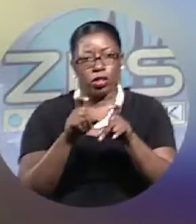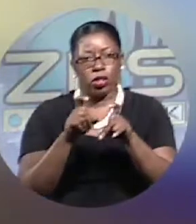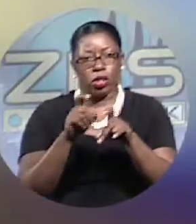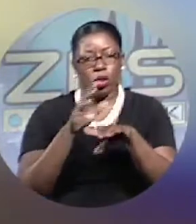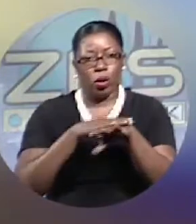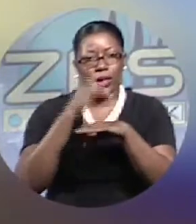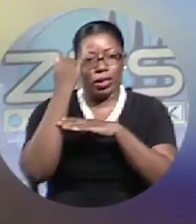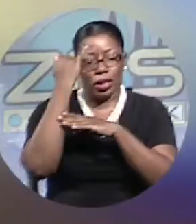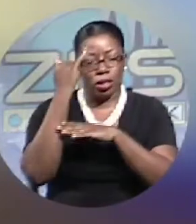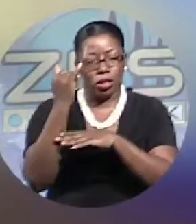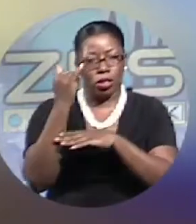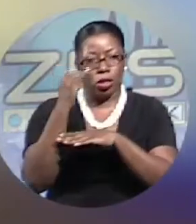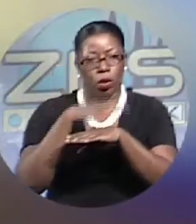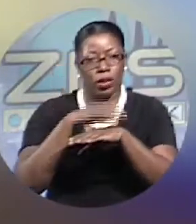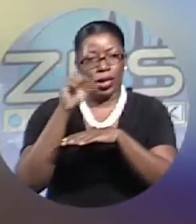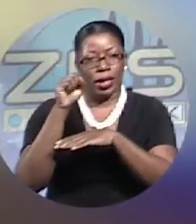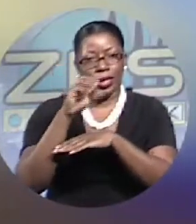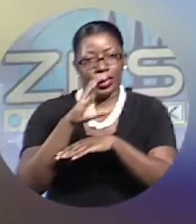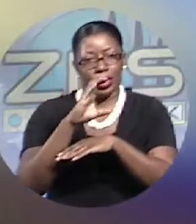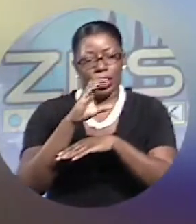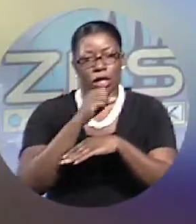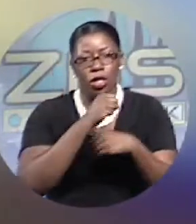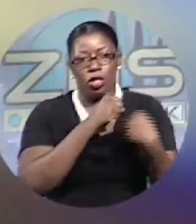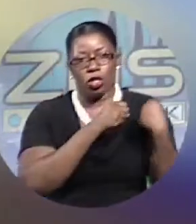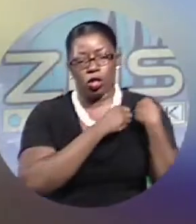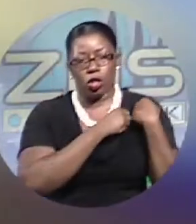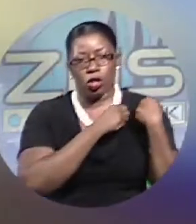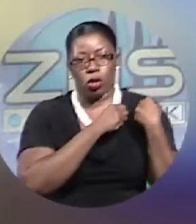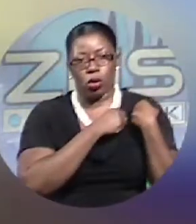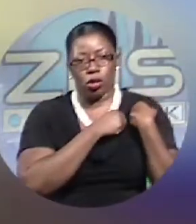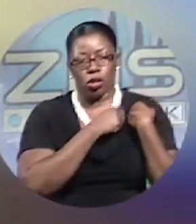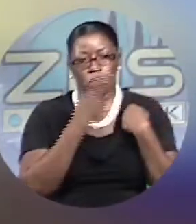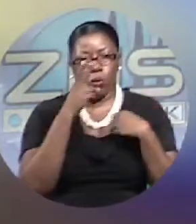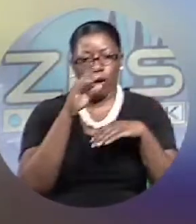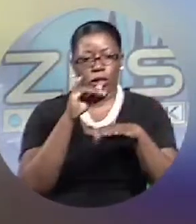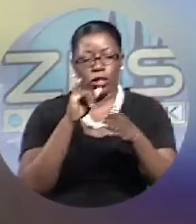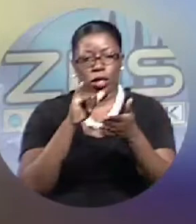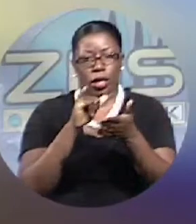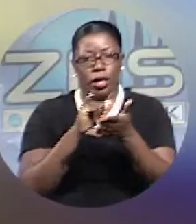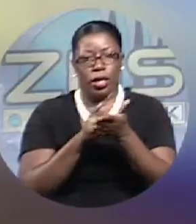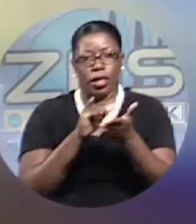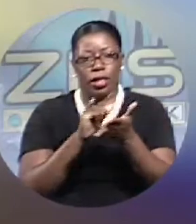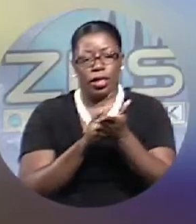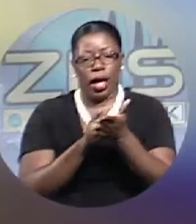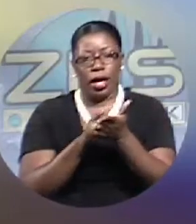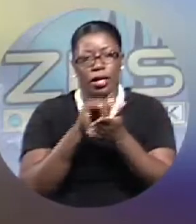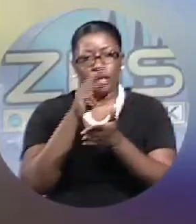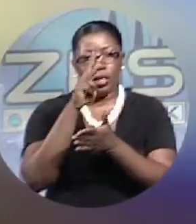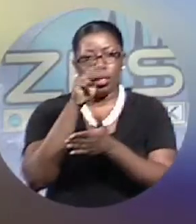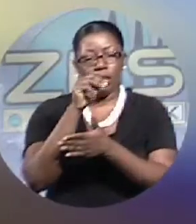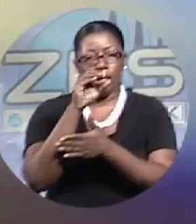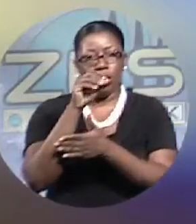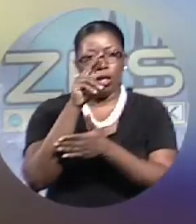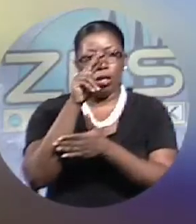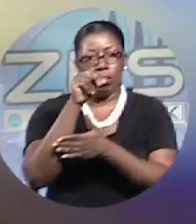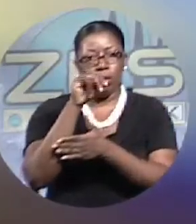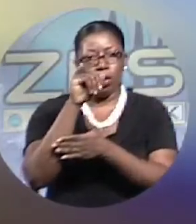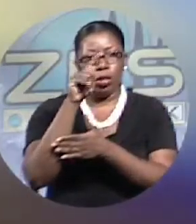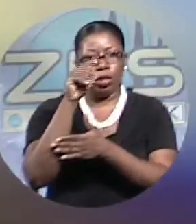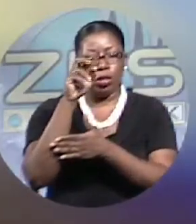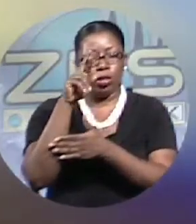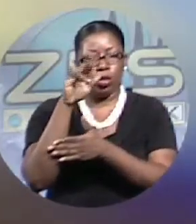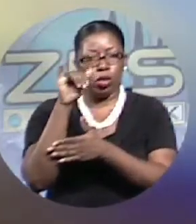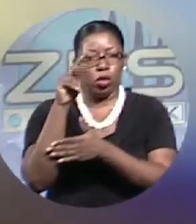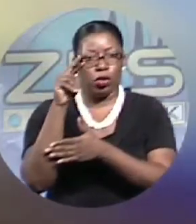from ICS Security, the company contracted to manage electronic monitoring, that the movement of those persons outfitted with